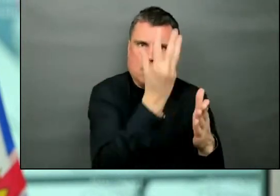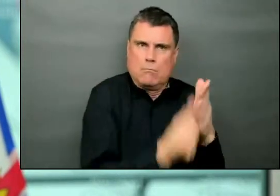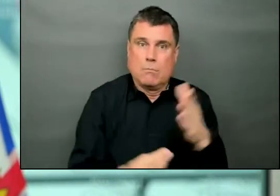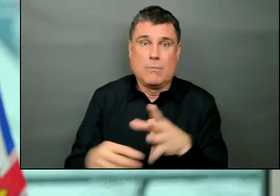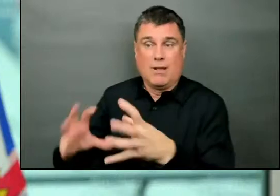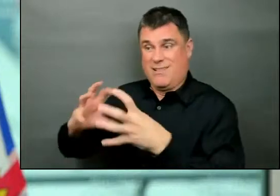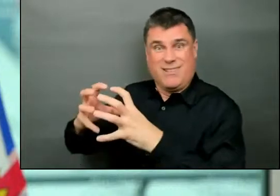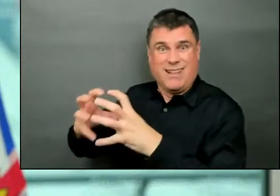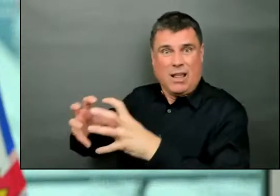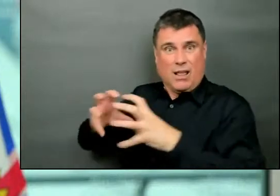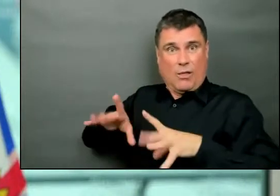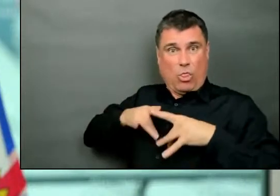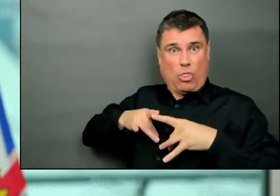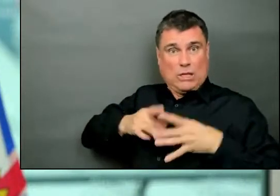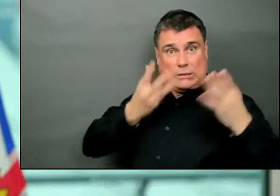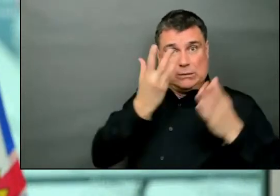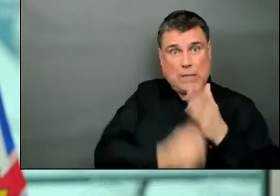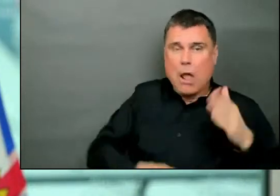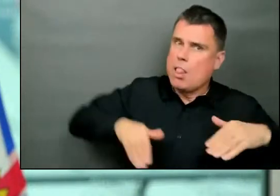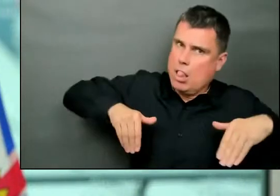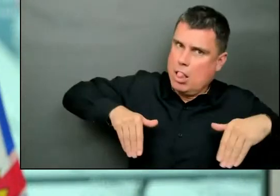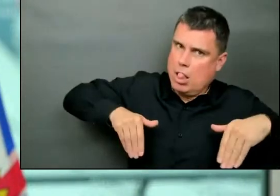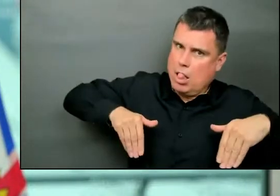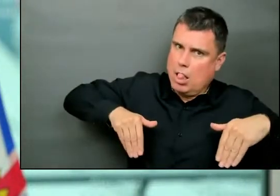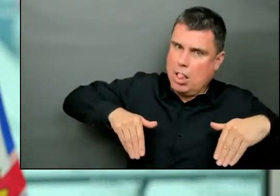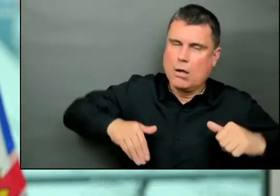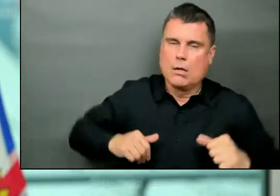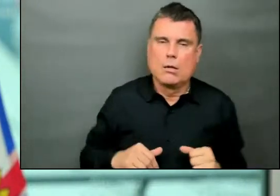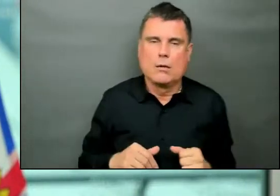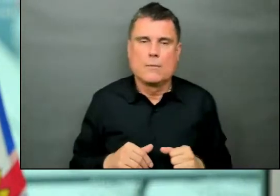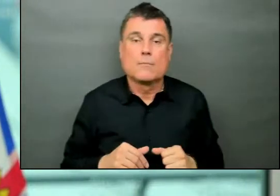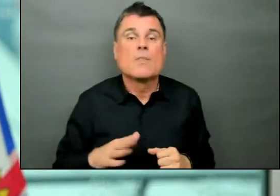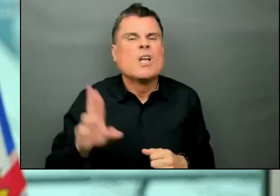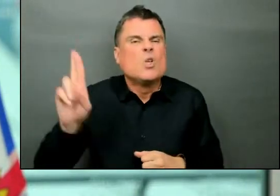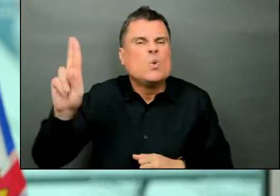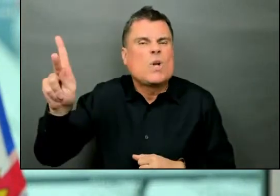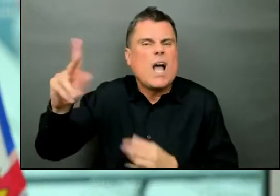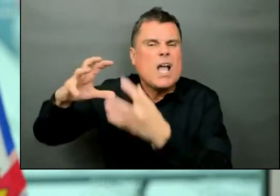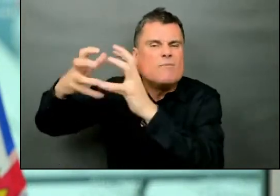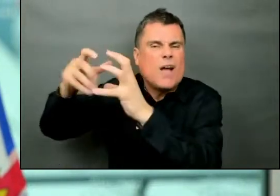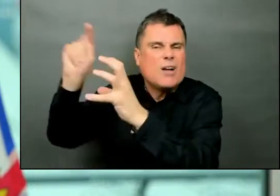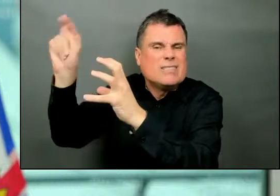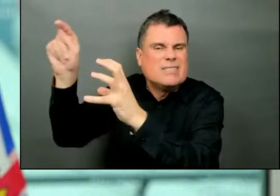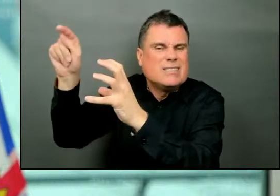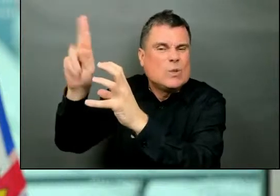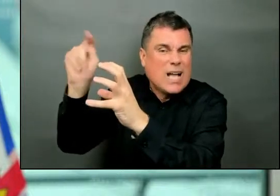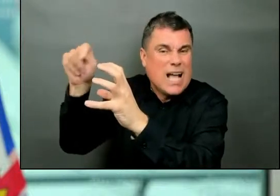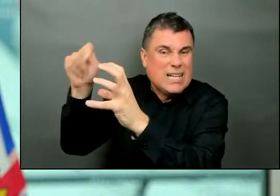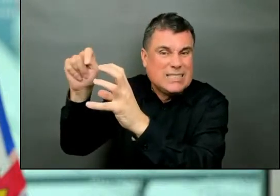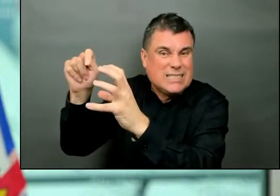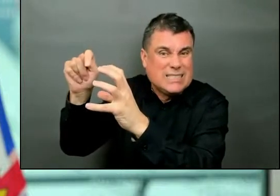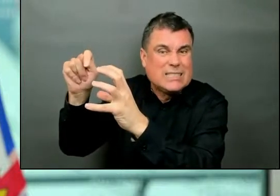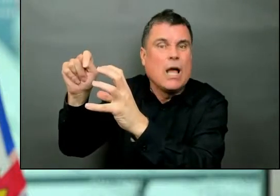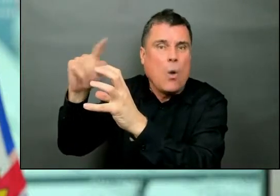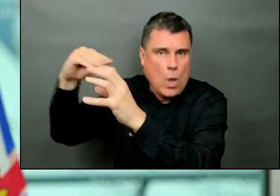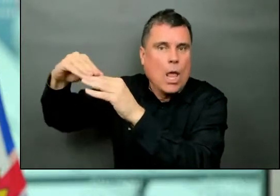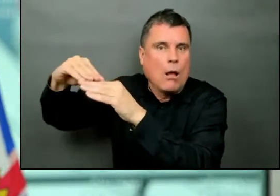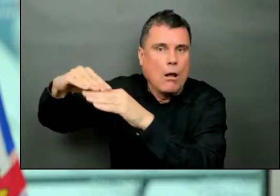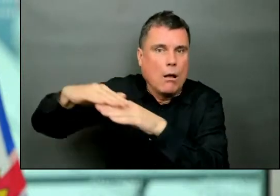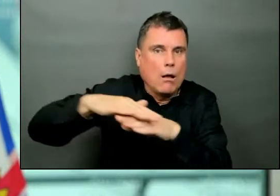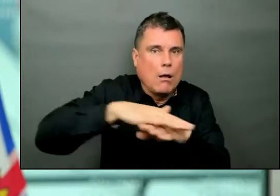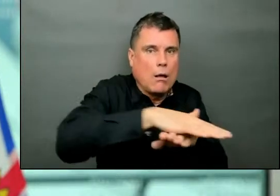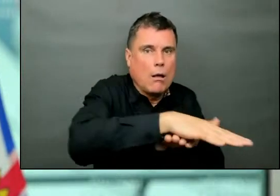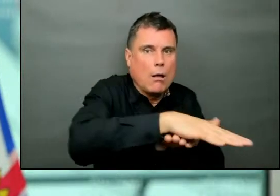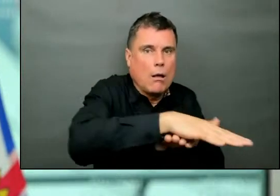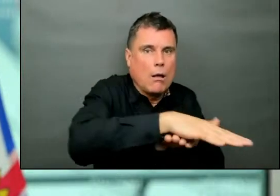question about whether or how much the UK variant in particular leads to more severe